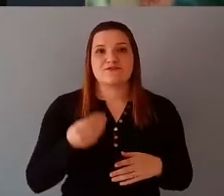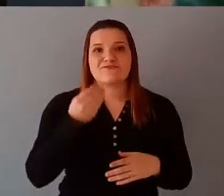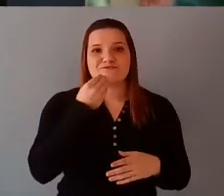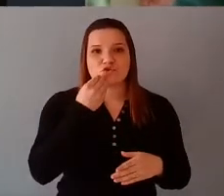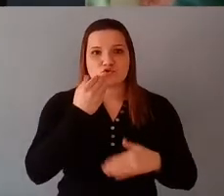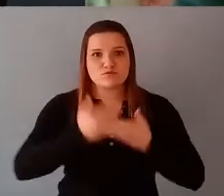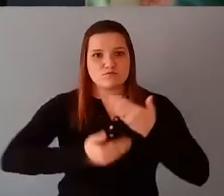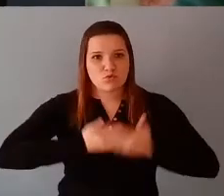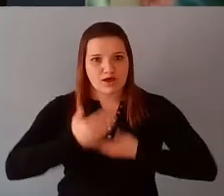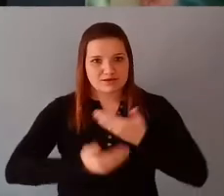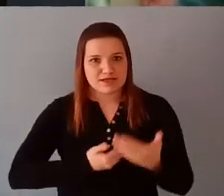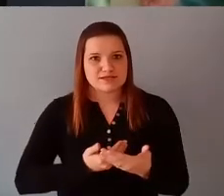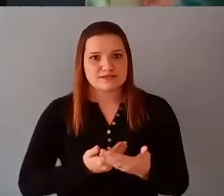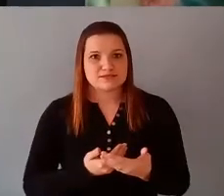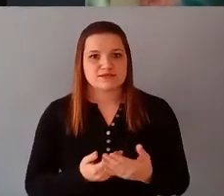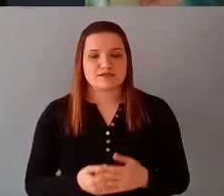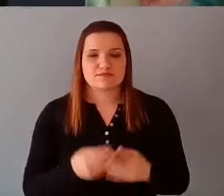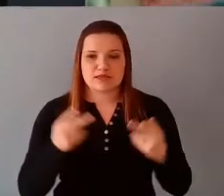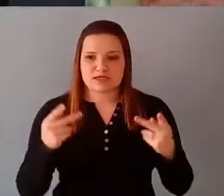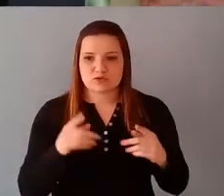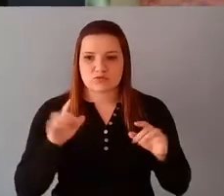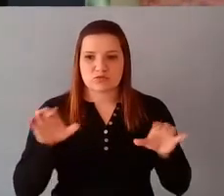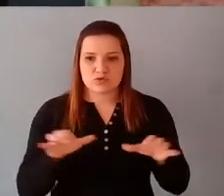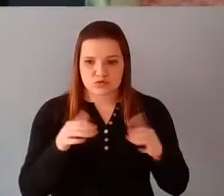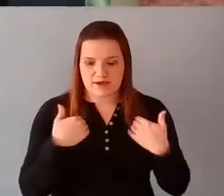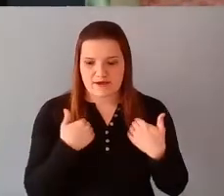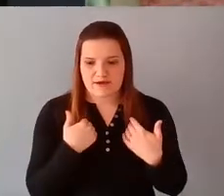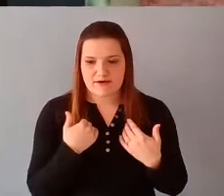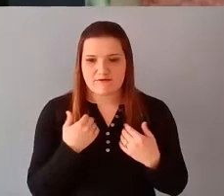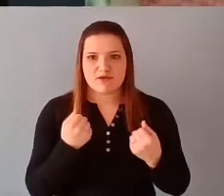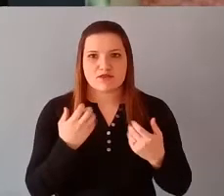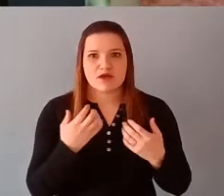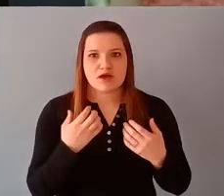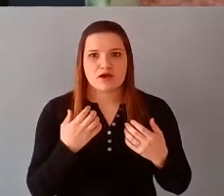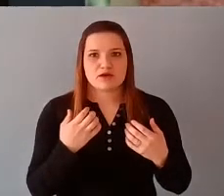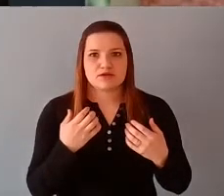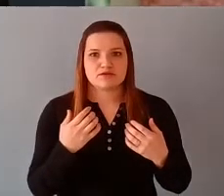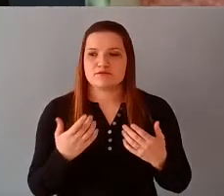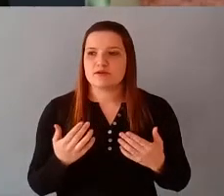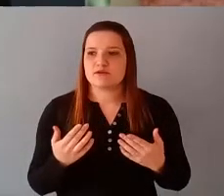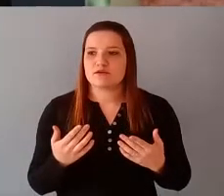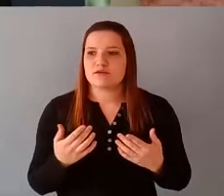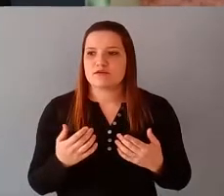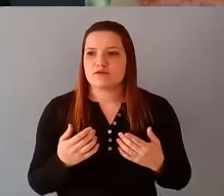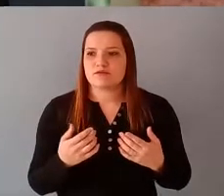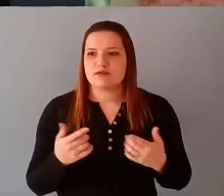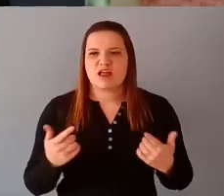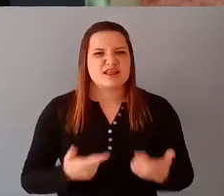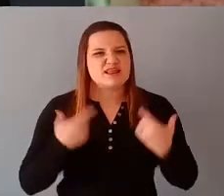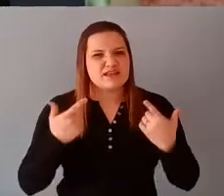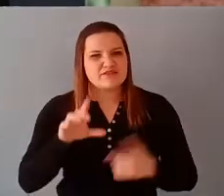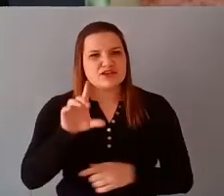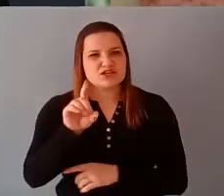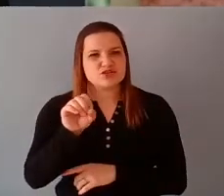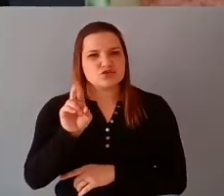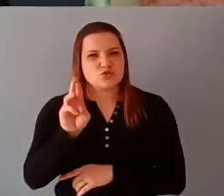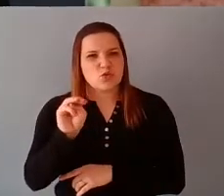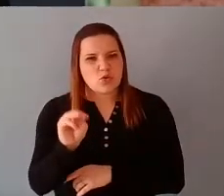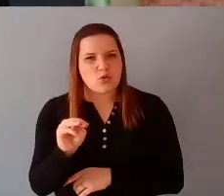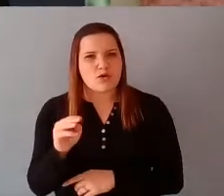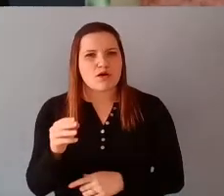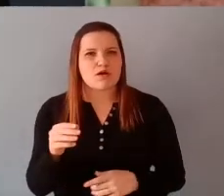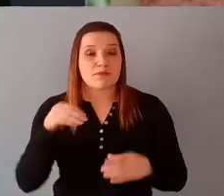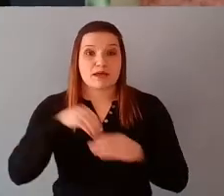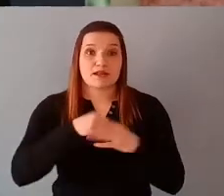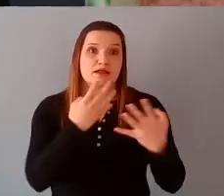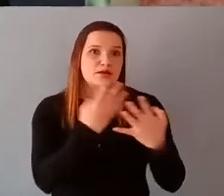processing plants, where you do have a lot of congregate living, dorm style, or definitely in a prison.